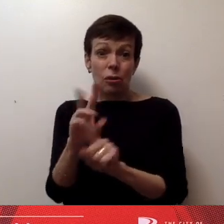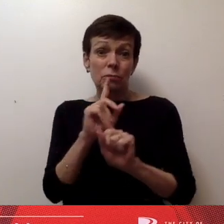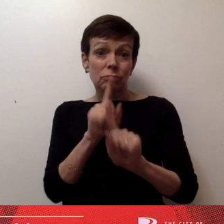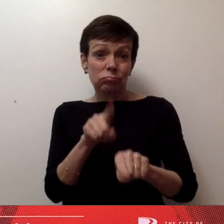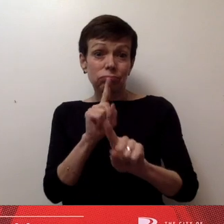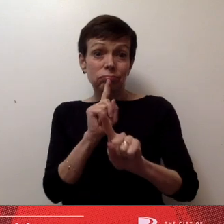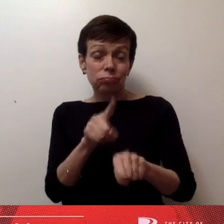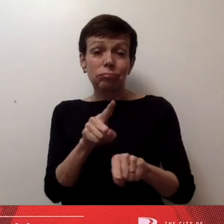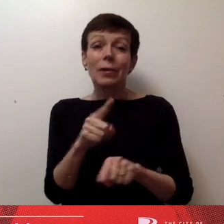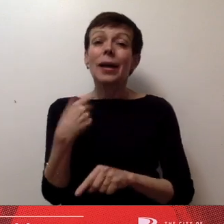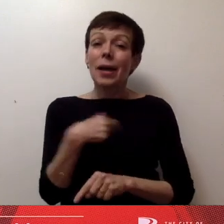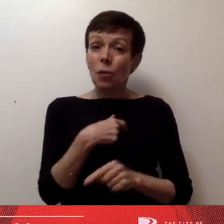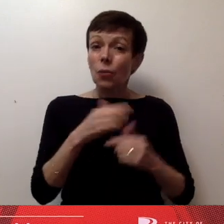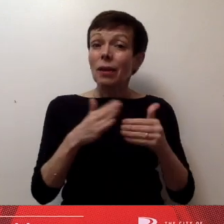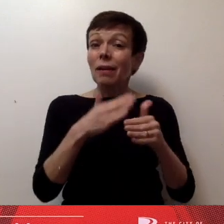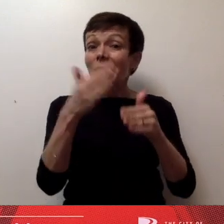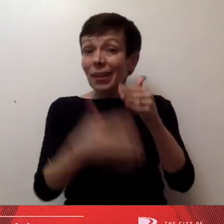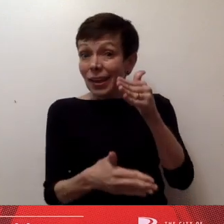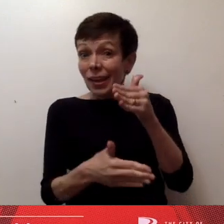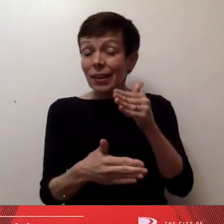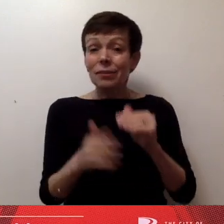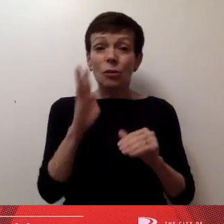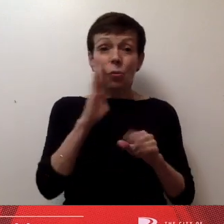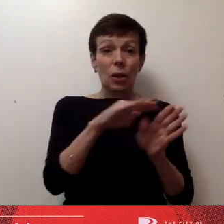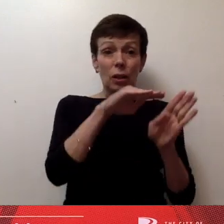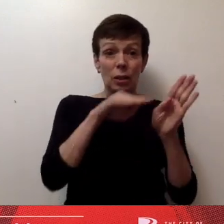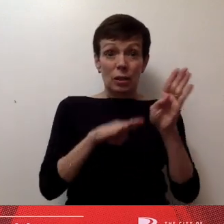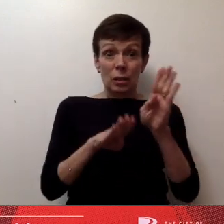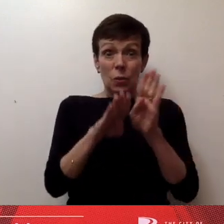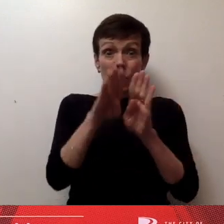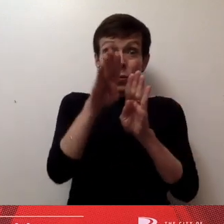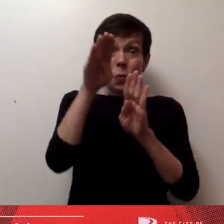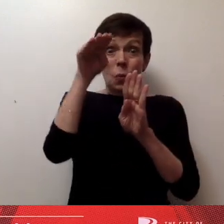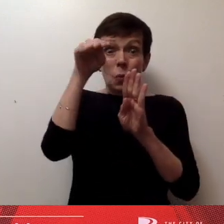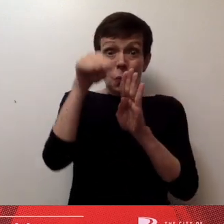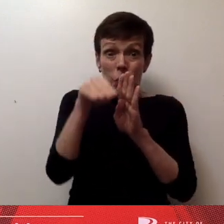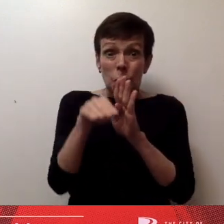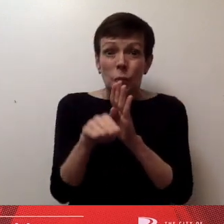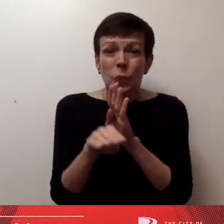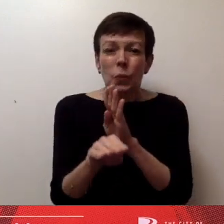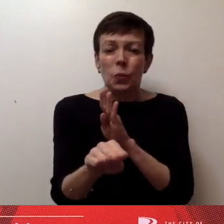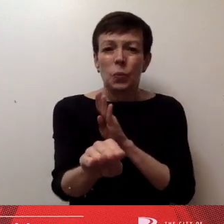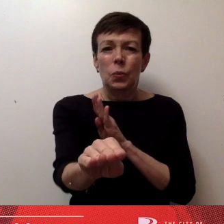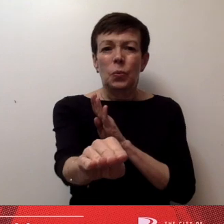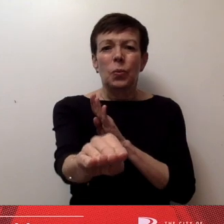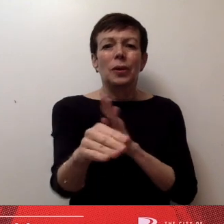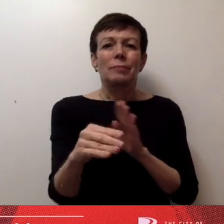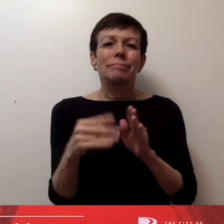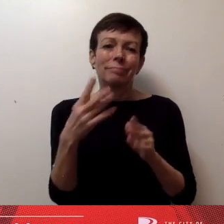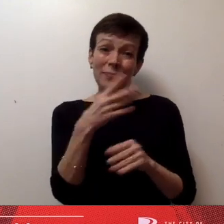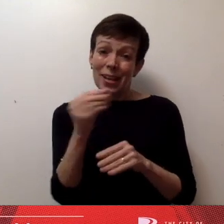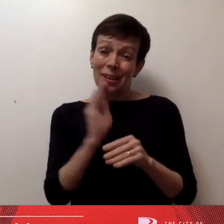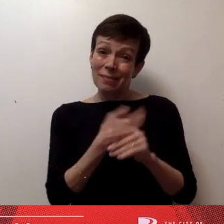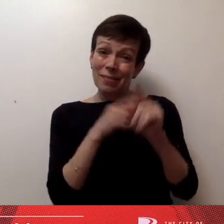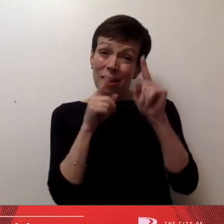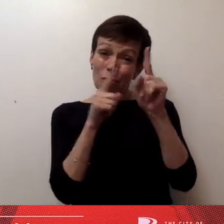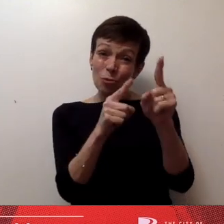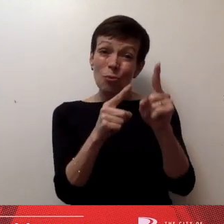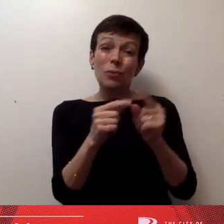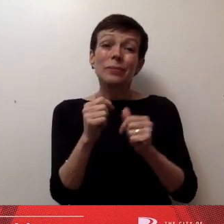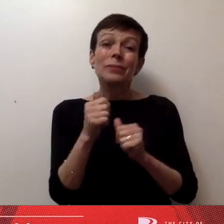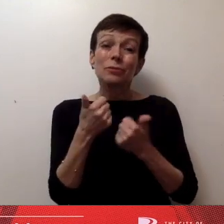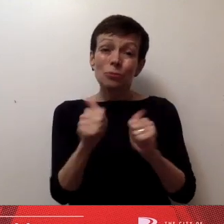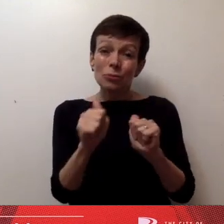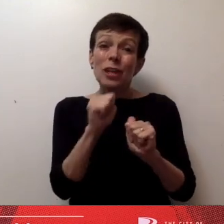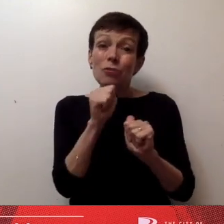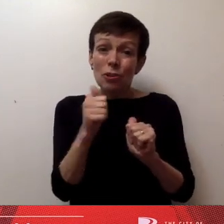we will stay not only flatten the curve in our province, in our country, but our goal is really to stay ahead of the curve as a city.